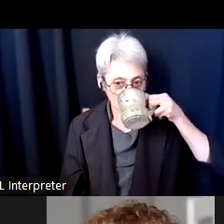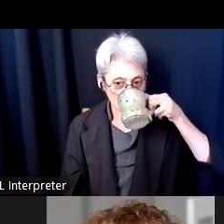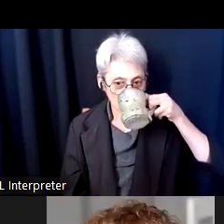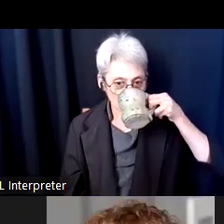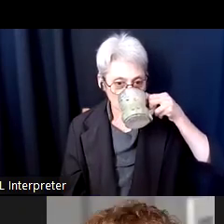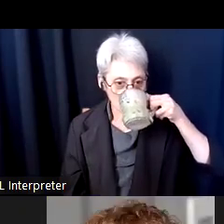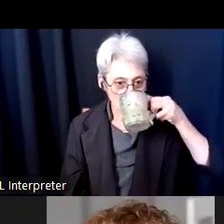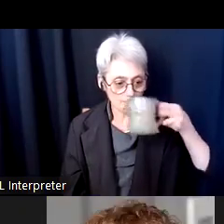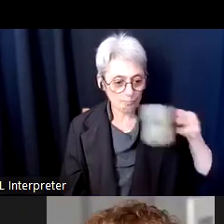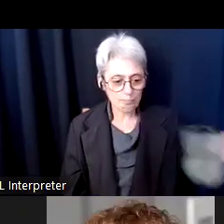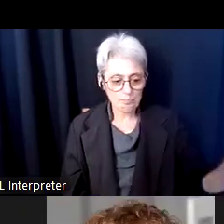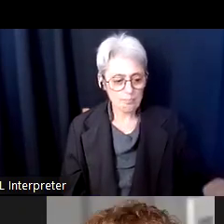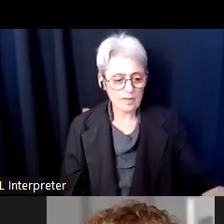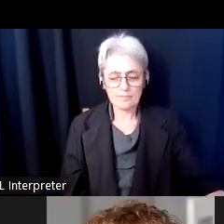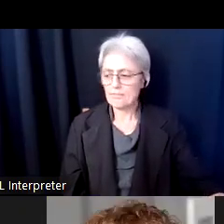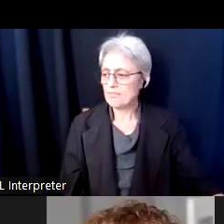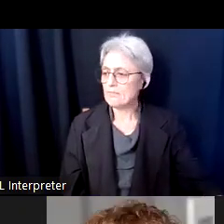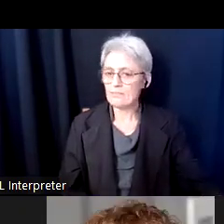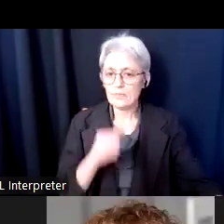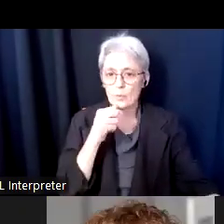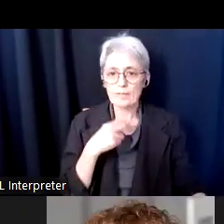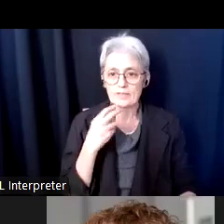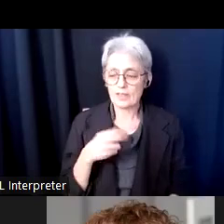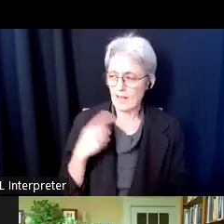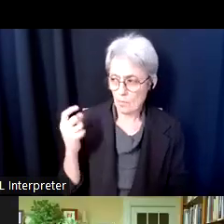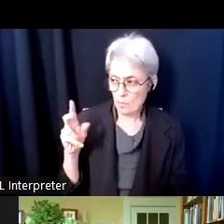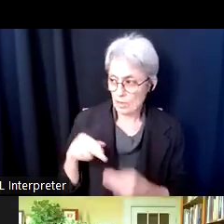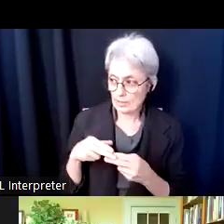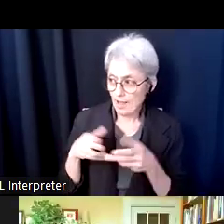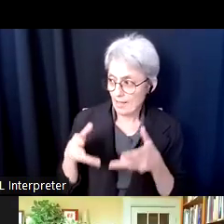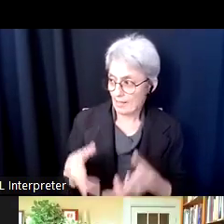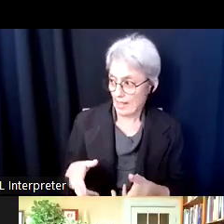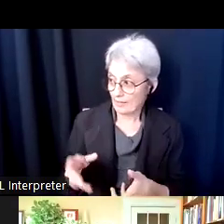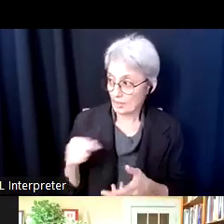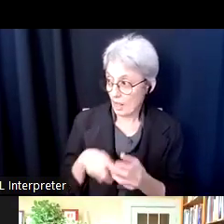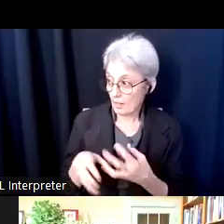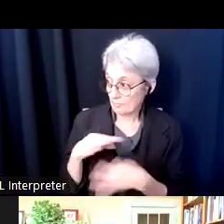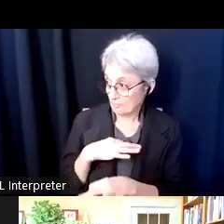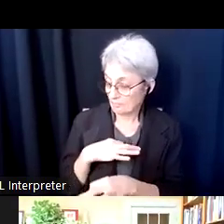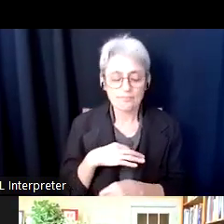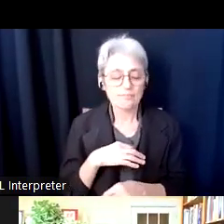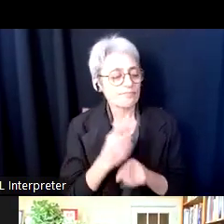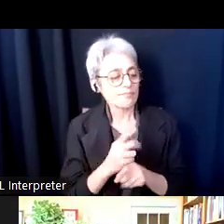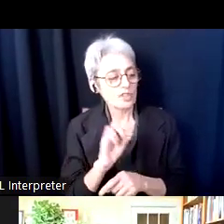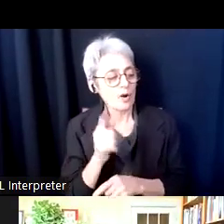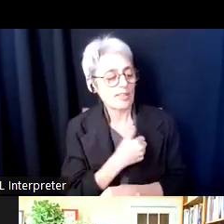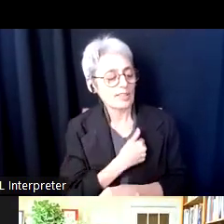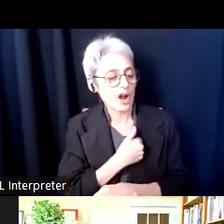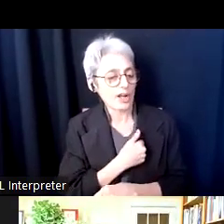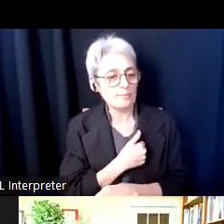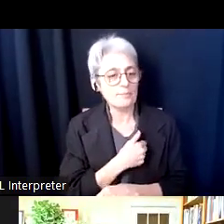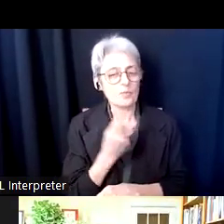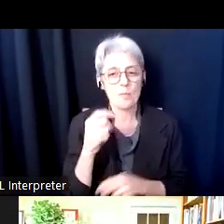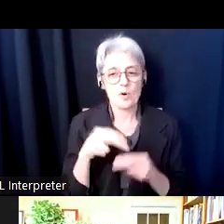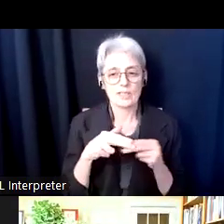Val, I think you have one more slide to cover. Do you want me to jump in? Back, Dorothy, sorry, just very quickly. Because self-direction